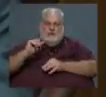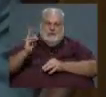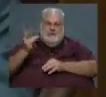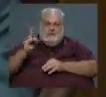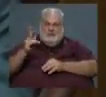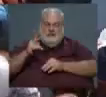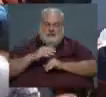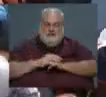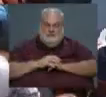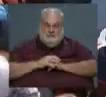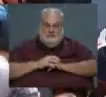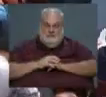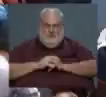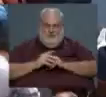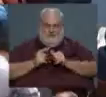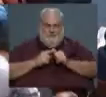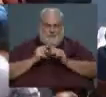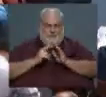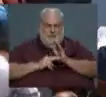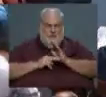reading.